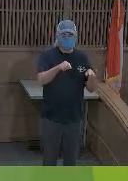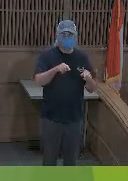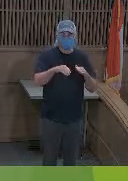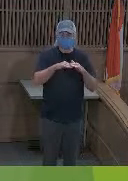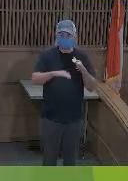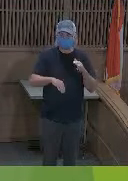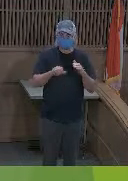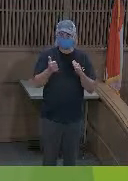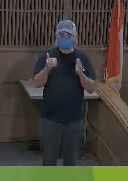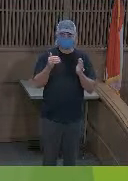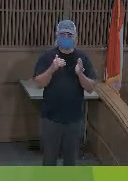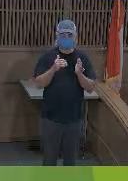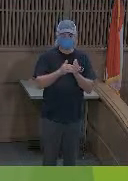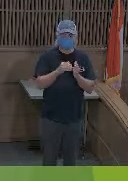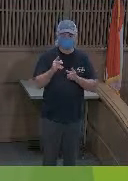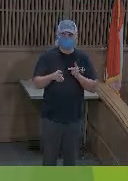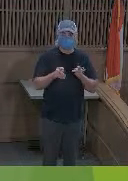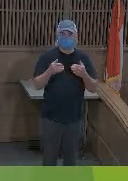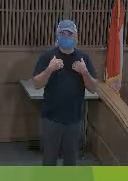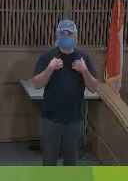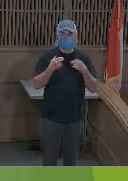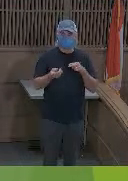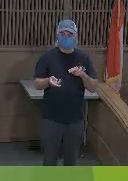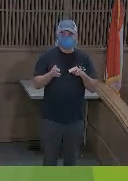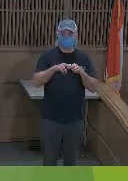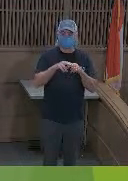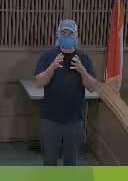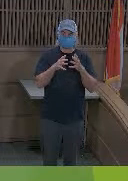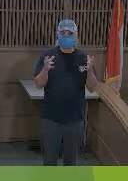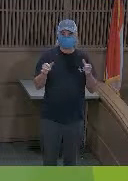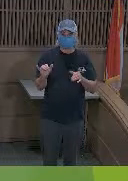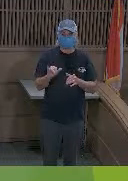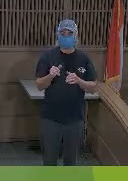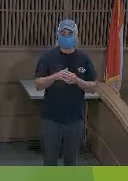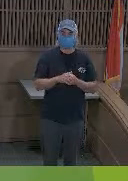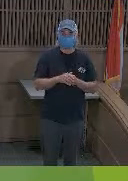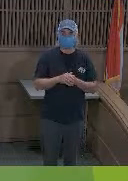have had significant increases in the last few weeks.